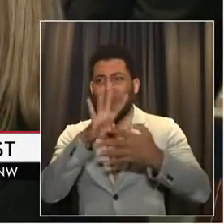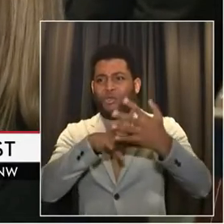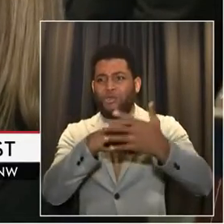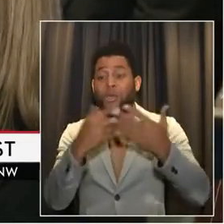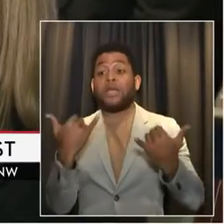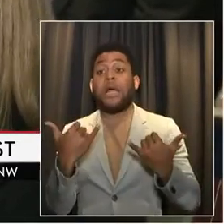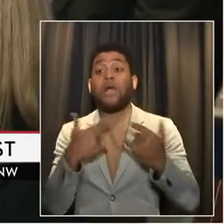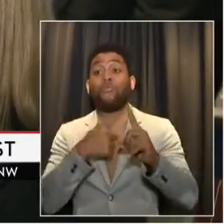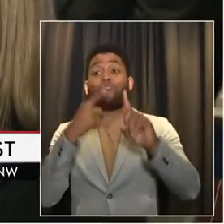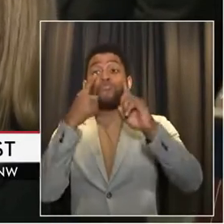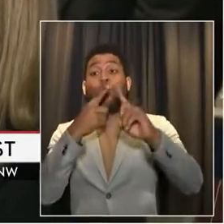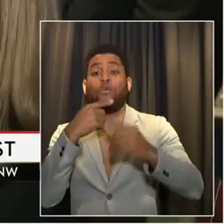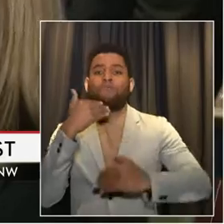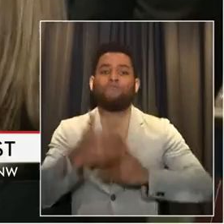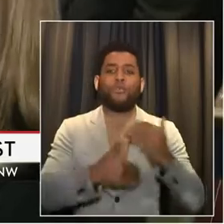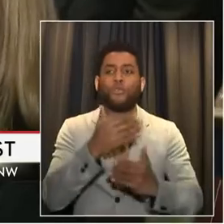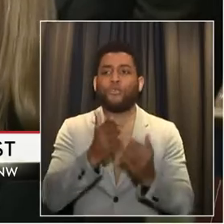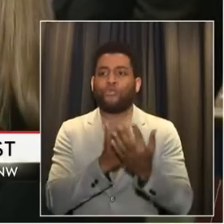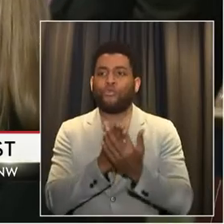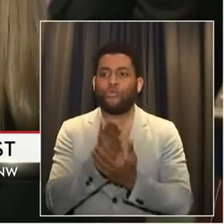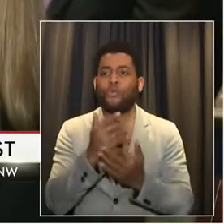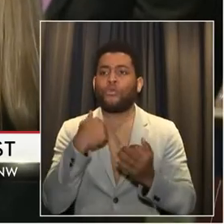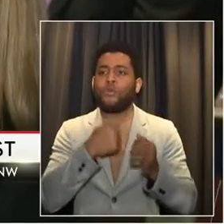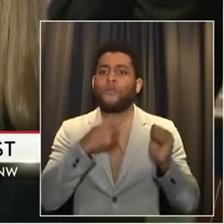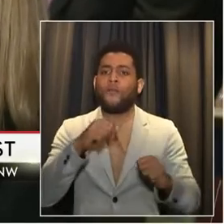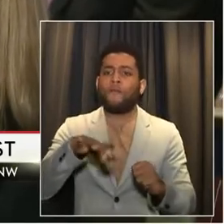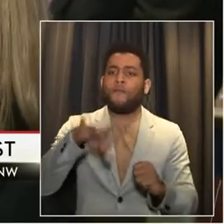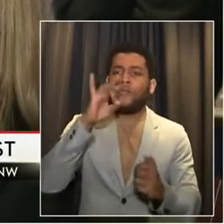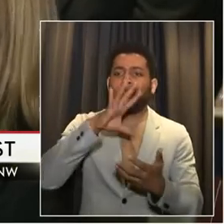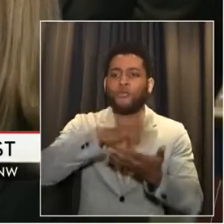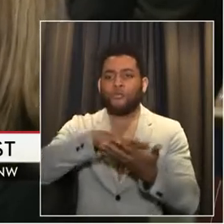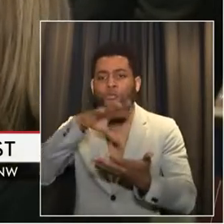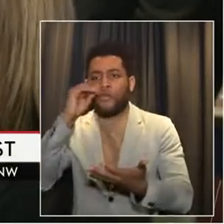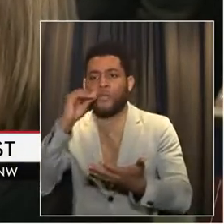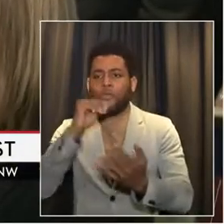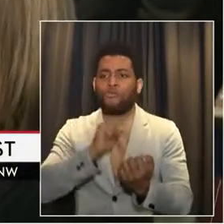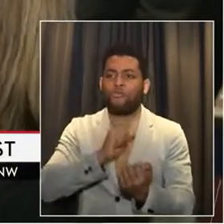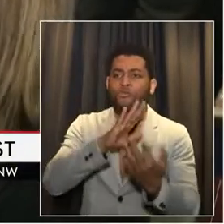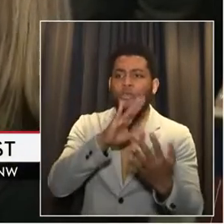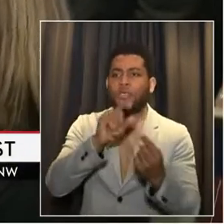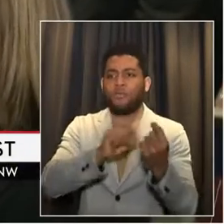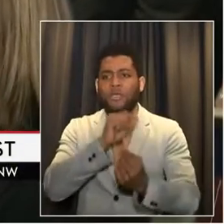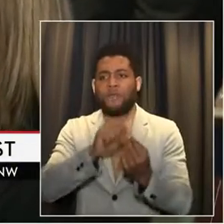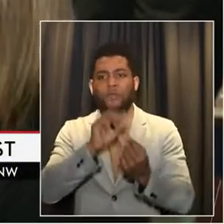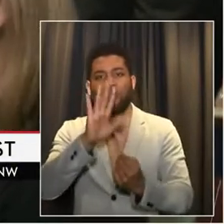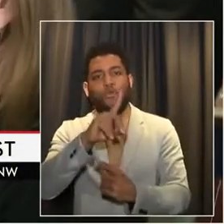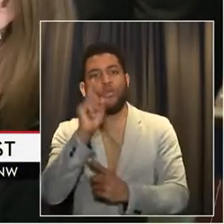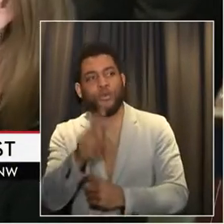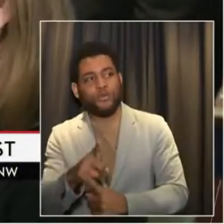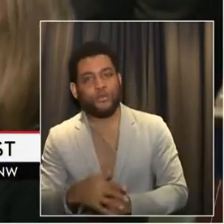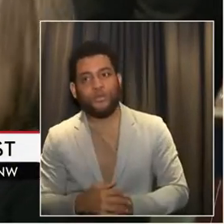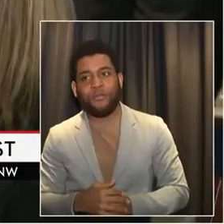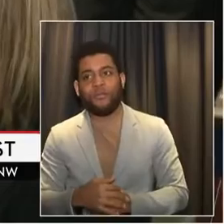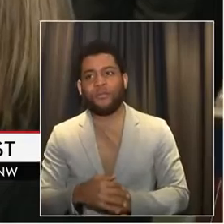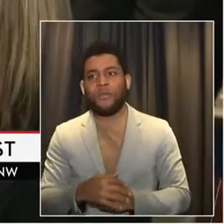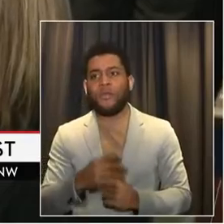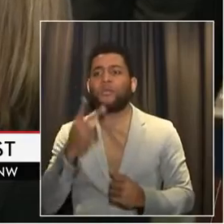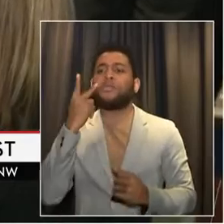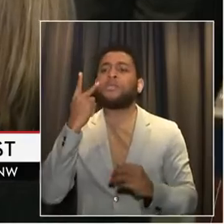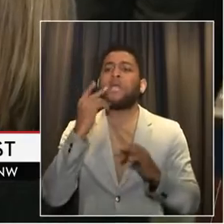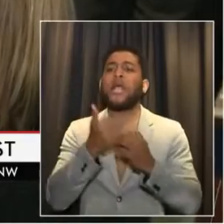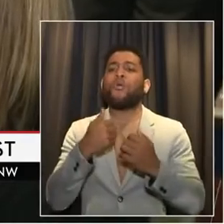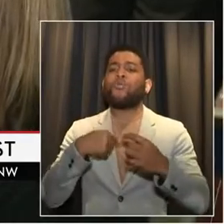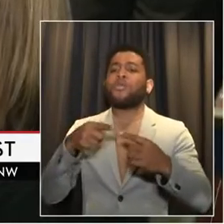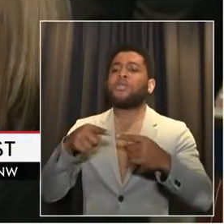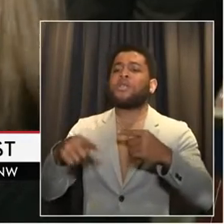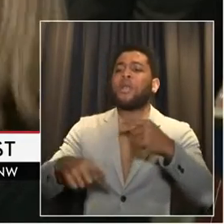refine, learn, and be able to address exactly what you are asking. And when you looked at our roundtables, we talked about anchor reuse.